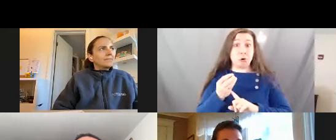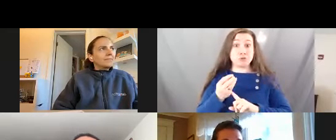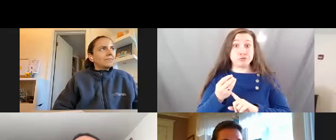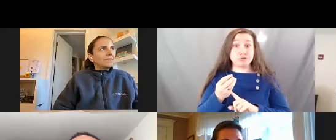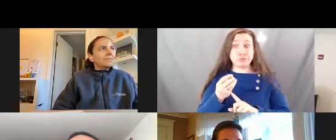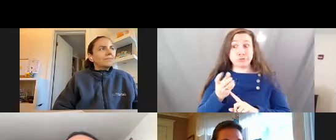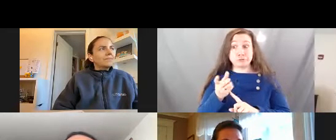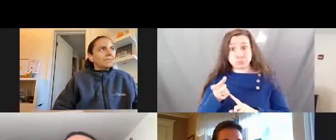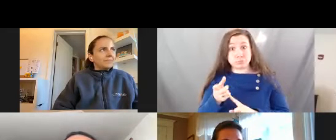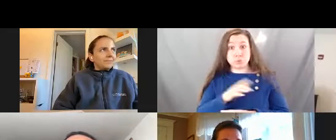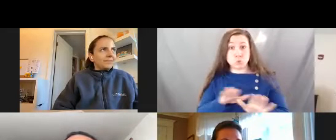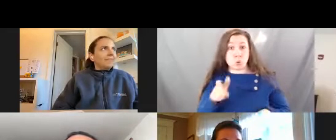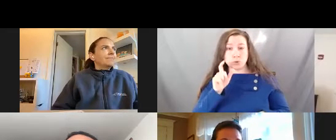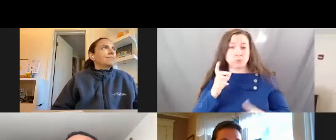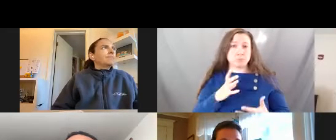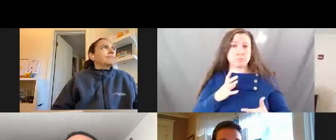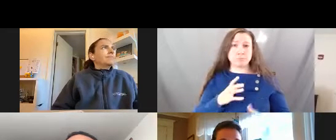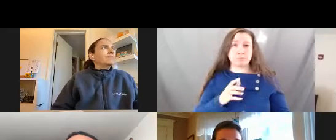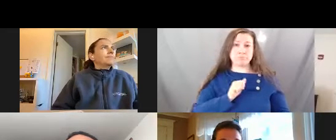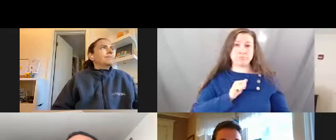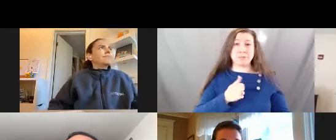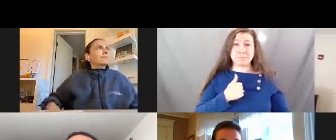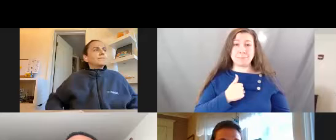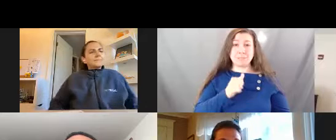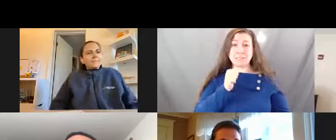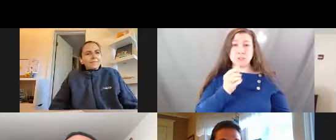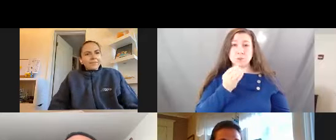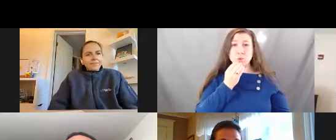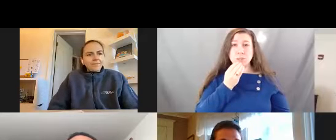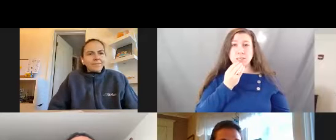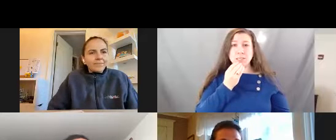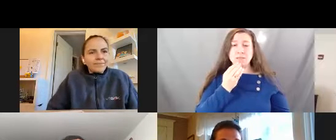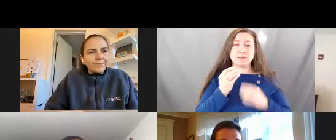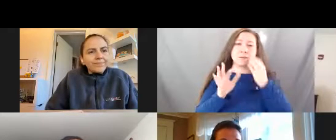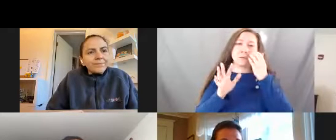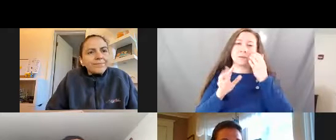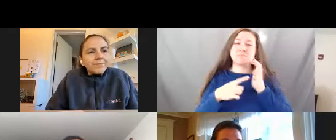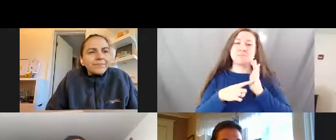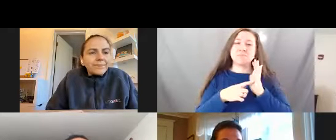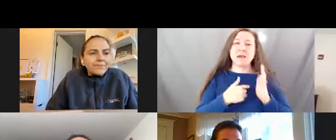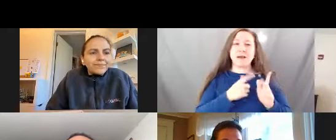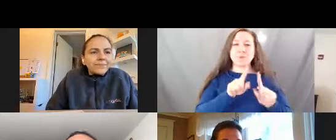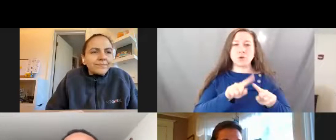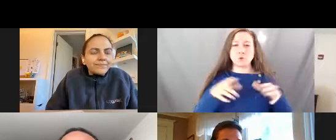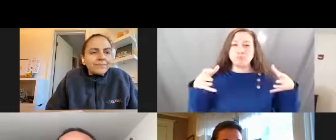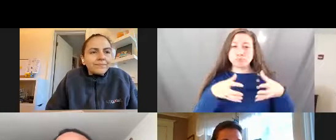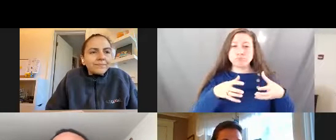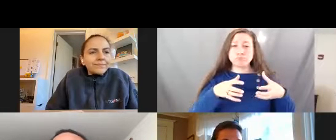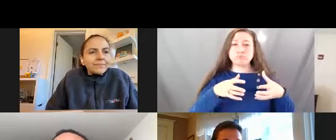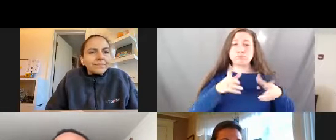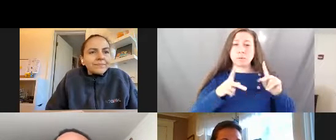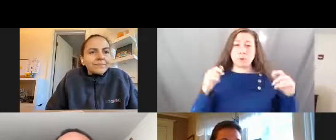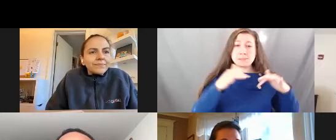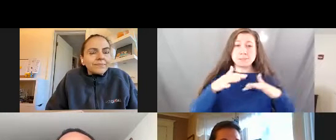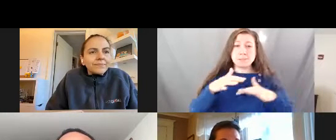uh, so for example, I don't eat. I've gone to a lot of like, just gatherings, and a lot of